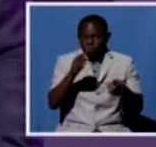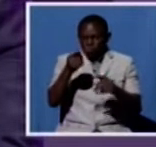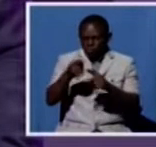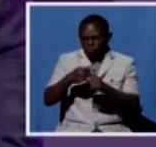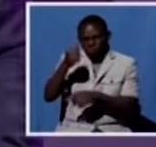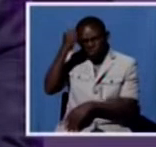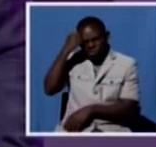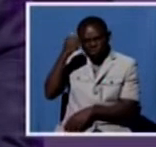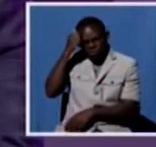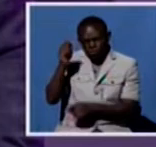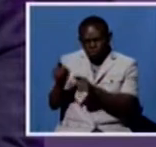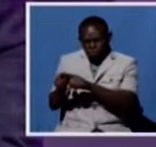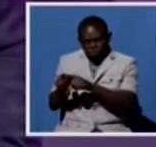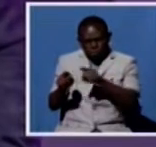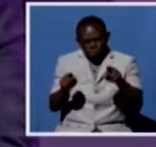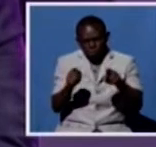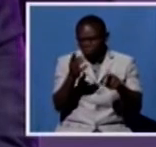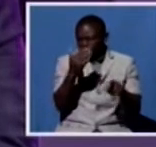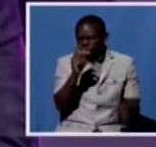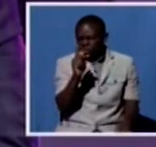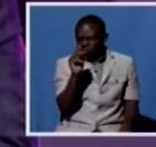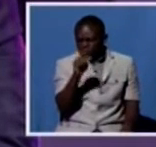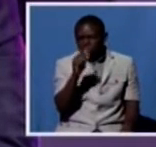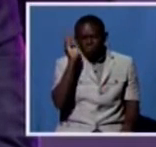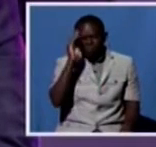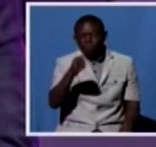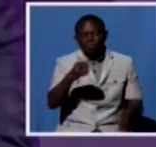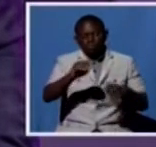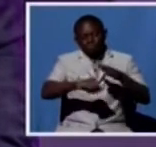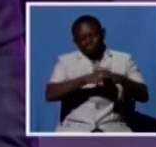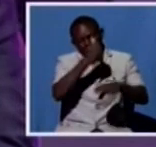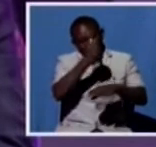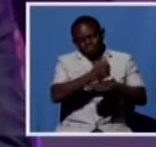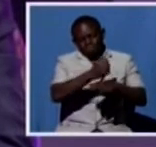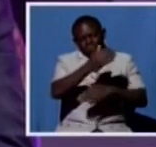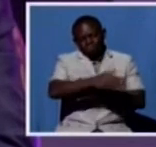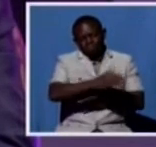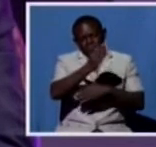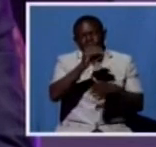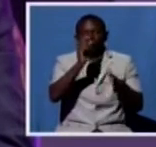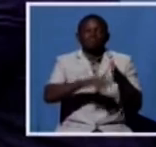In fact, by October, November, it should be operation at Muchinshi.